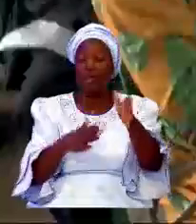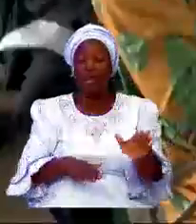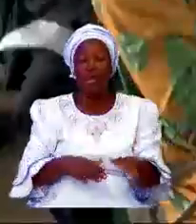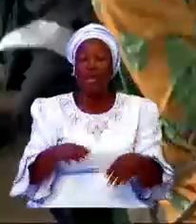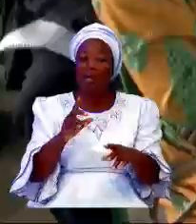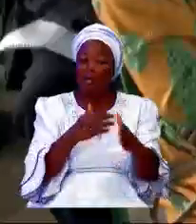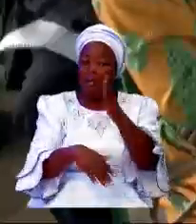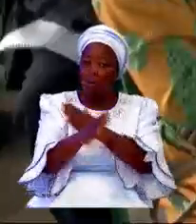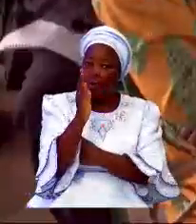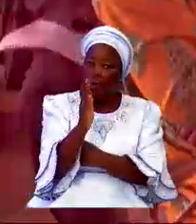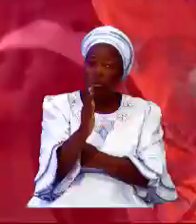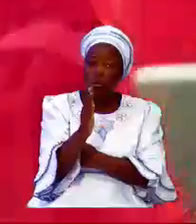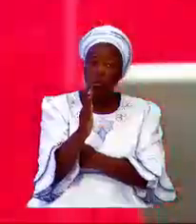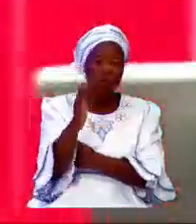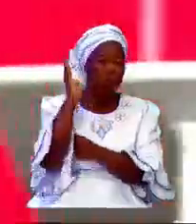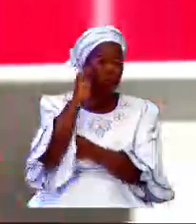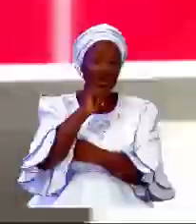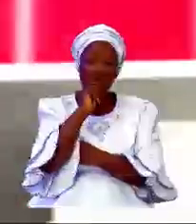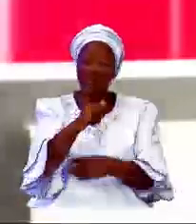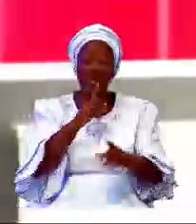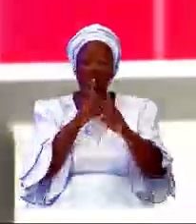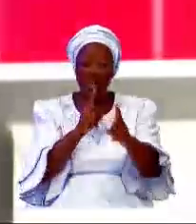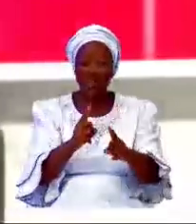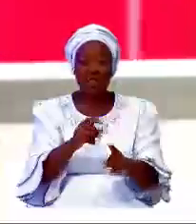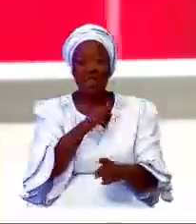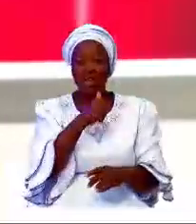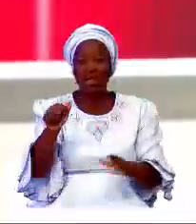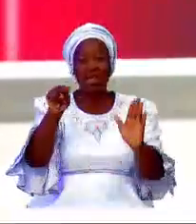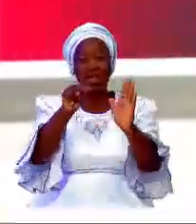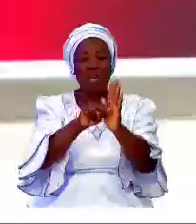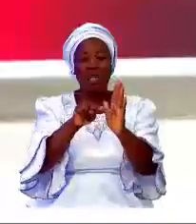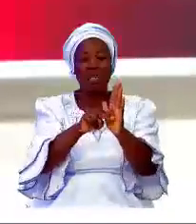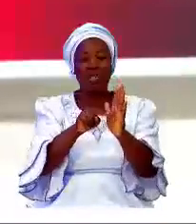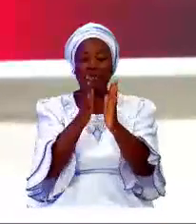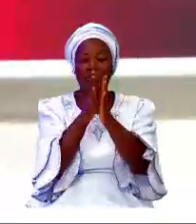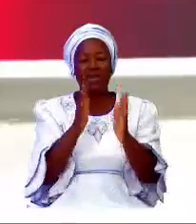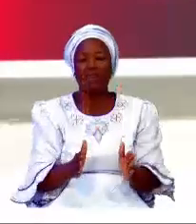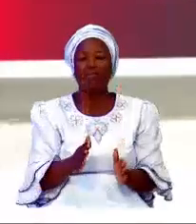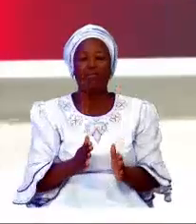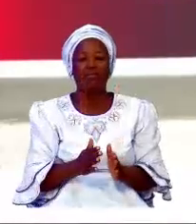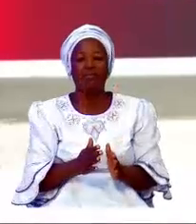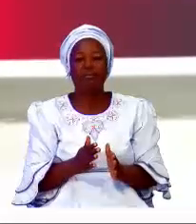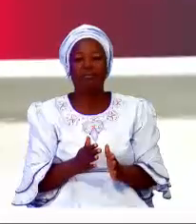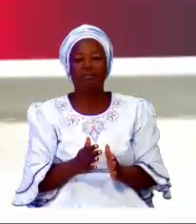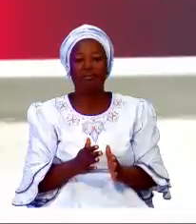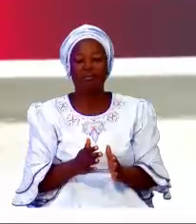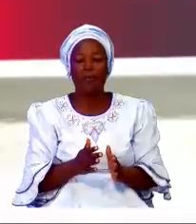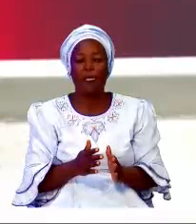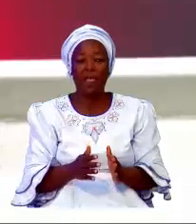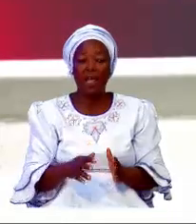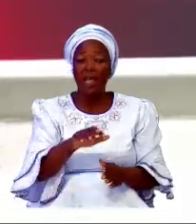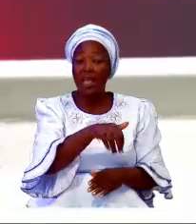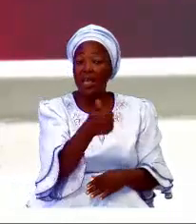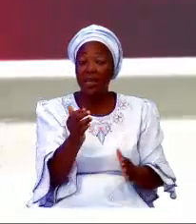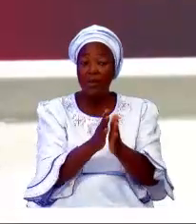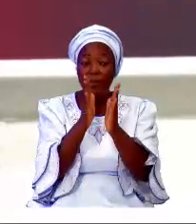He wanted to die. God will not answer a negative